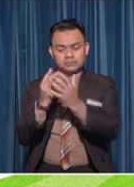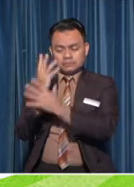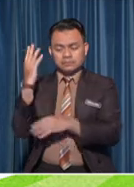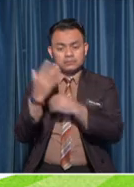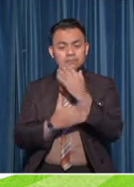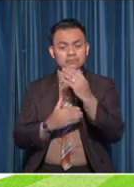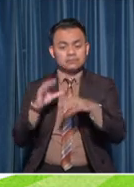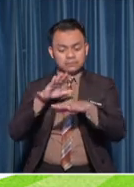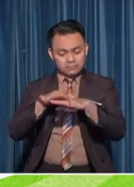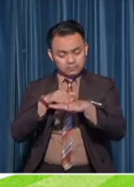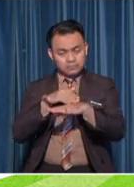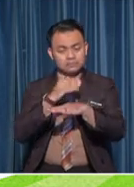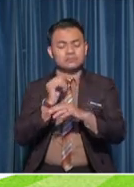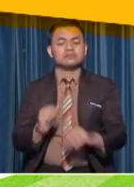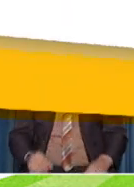skin.